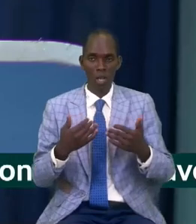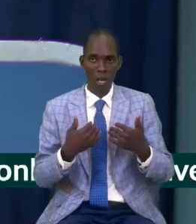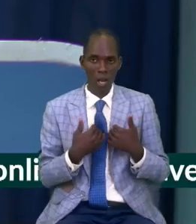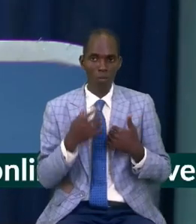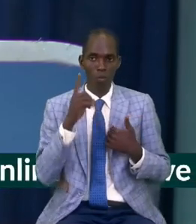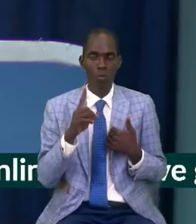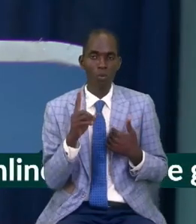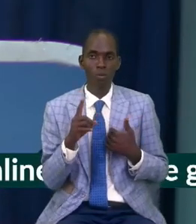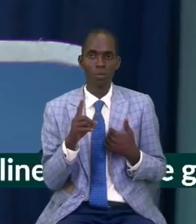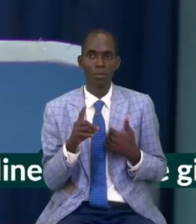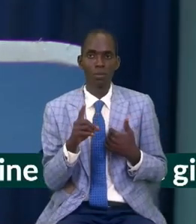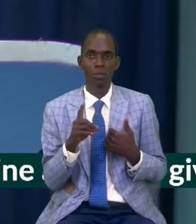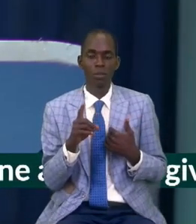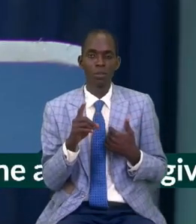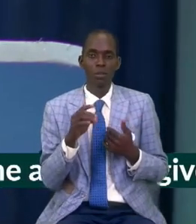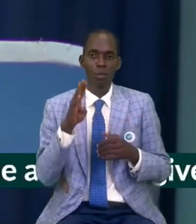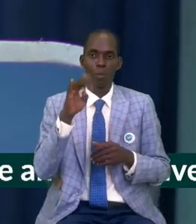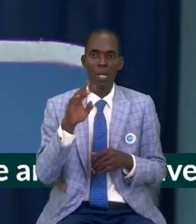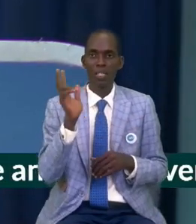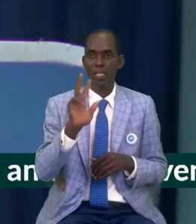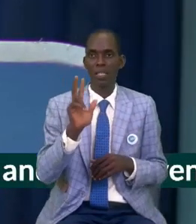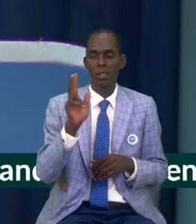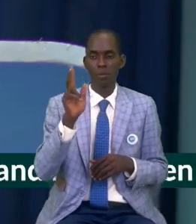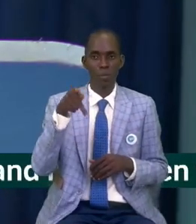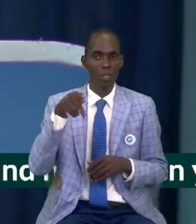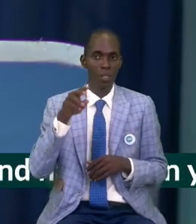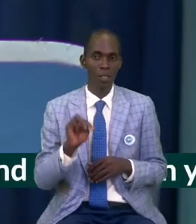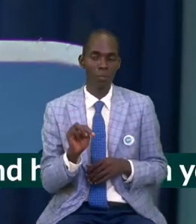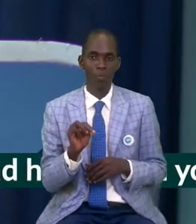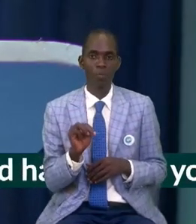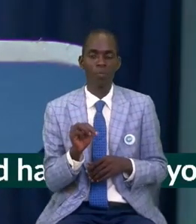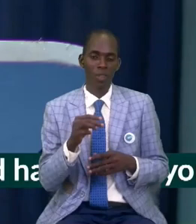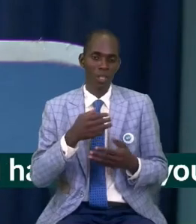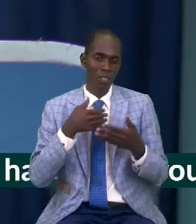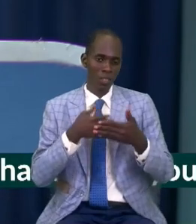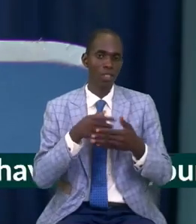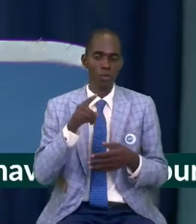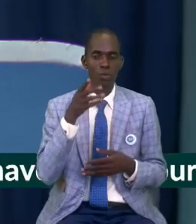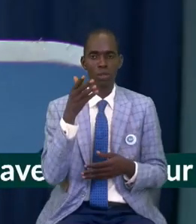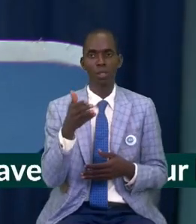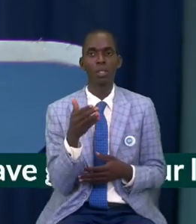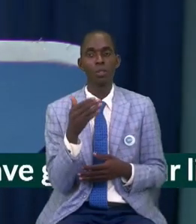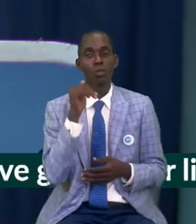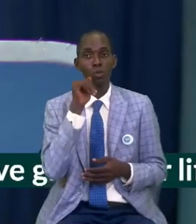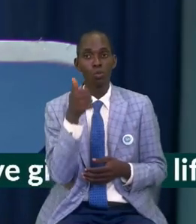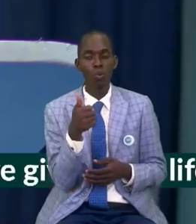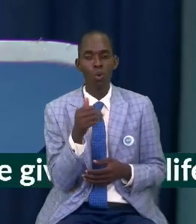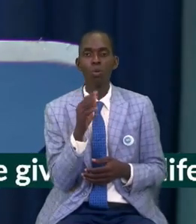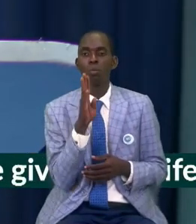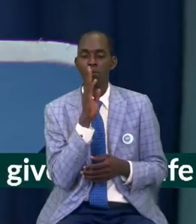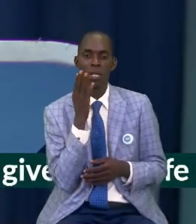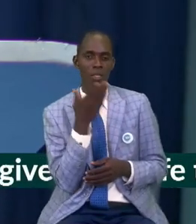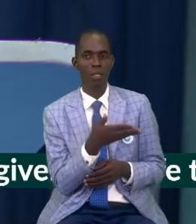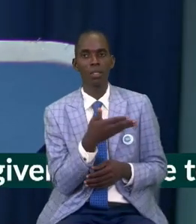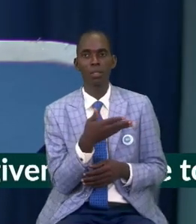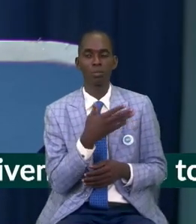the pavilion. So tomorrow at 3, please come here and join others in